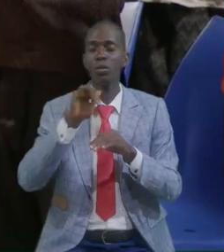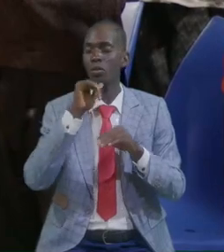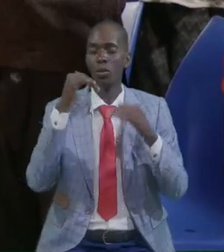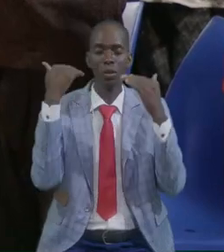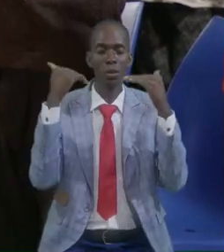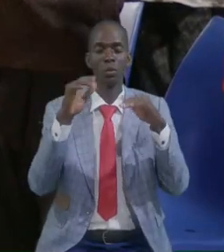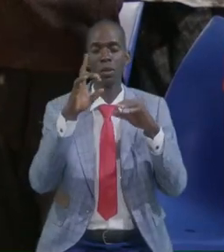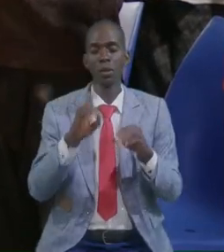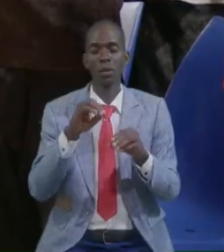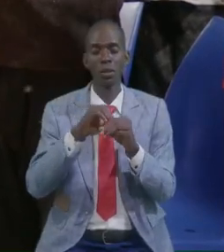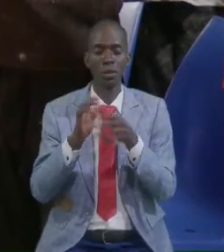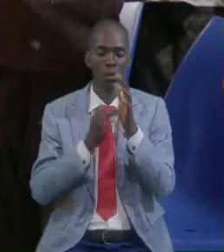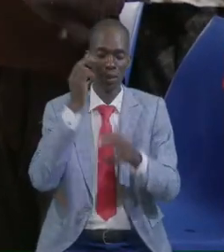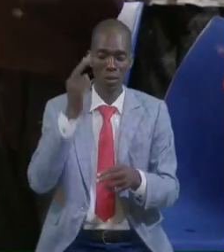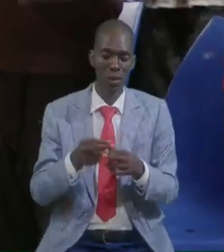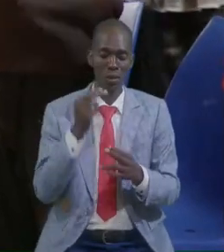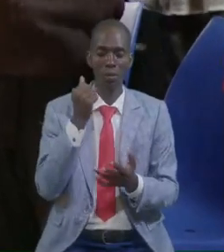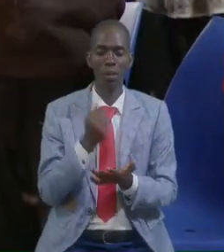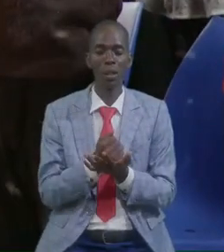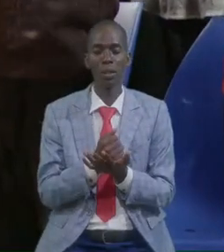in Jesus' name.